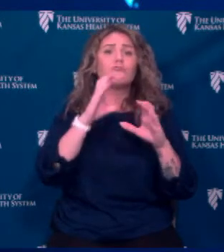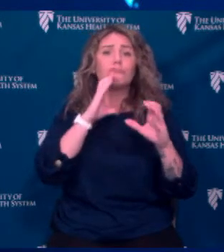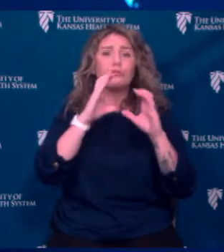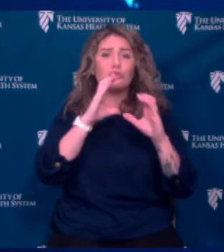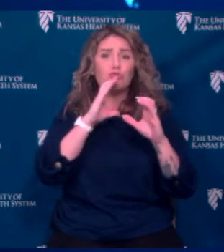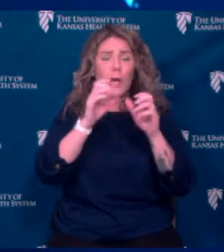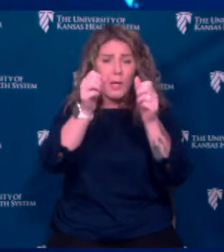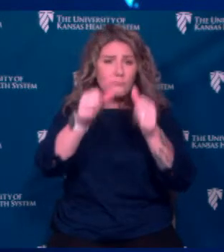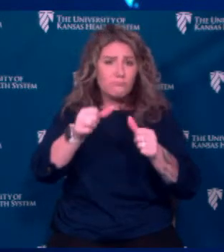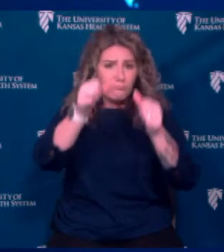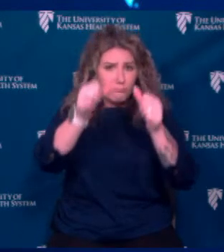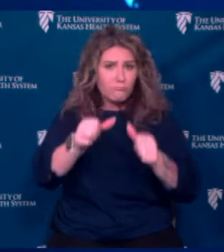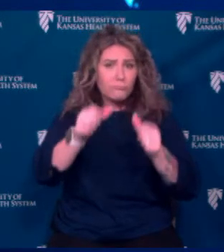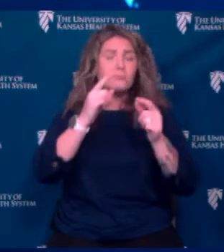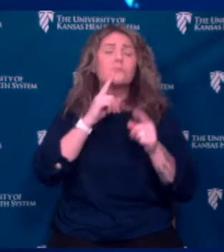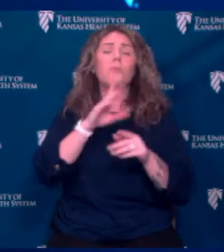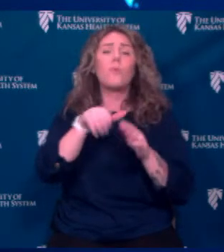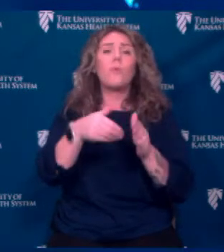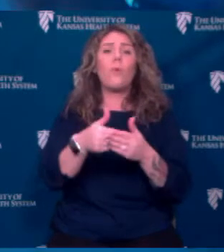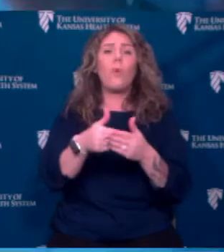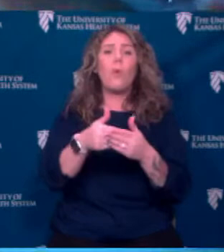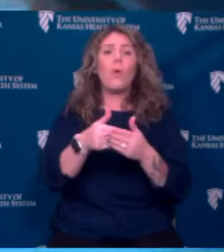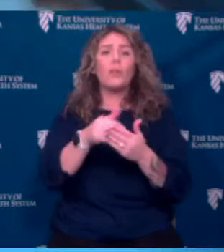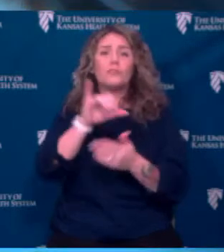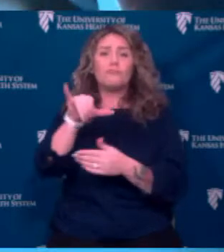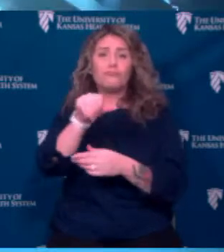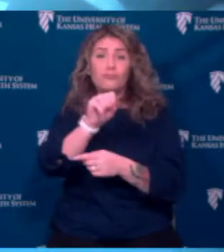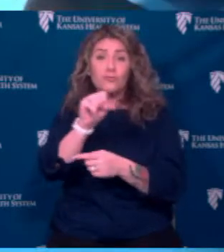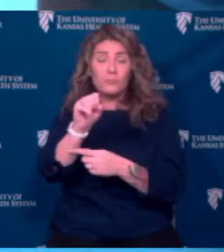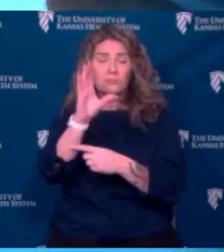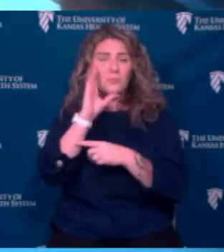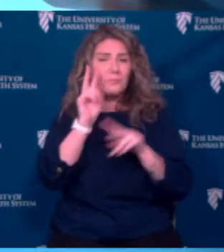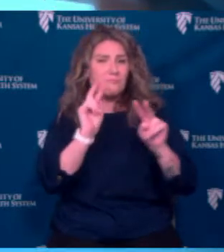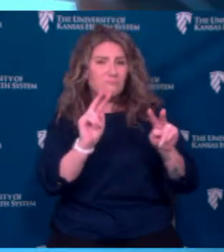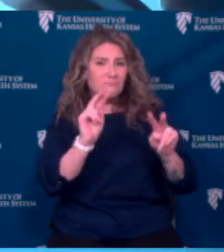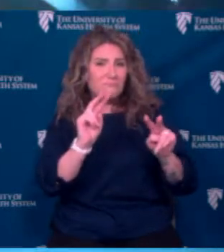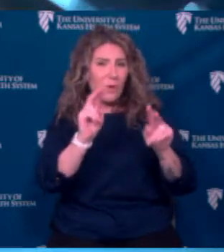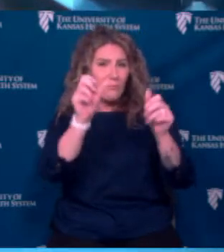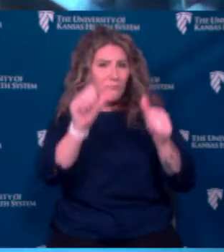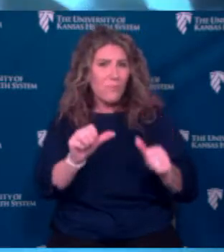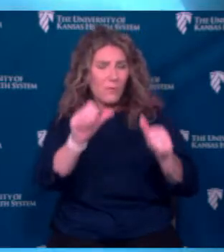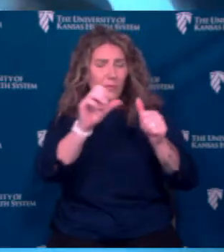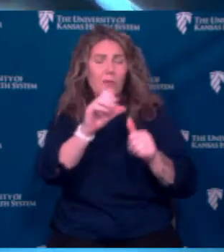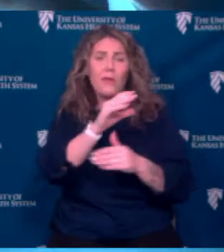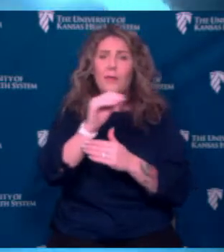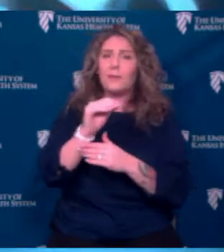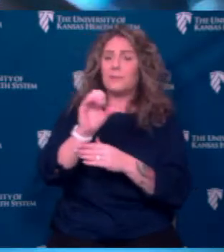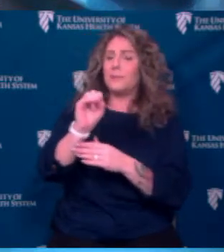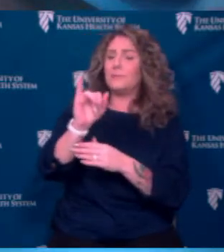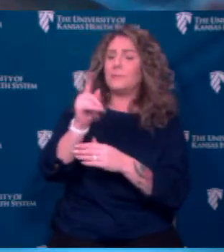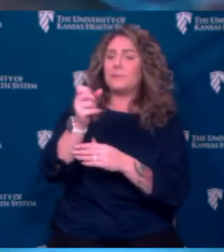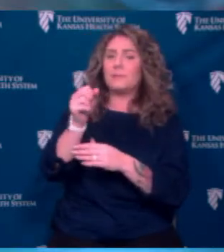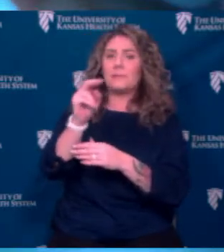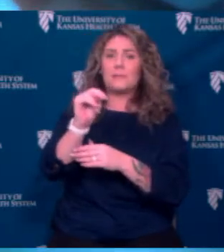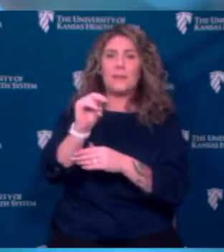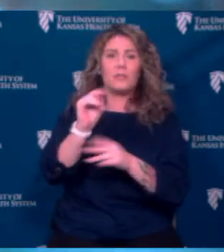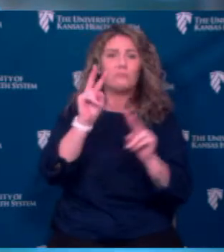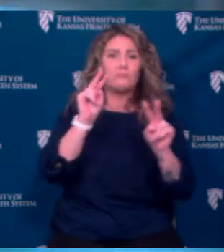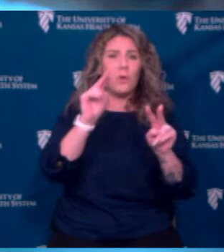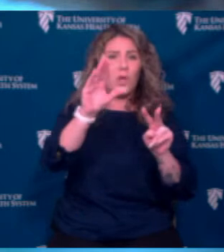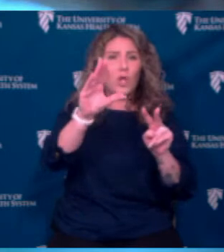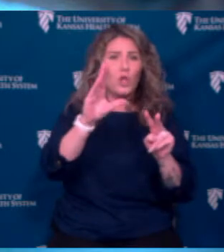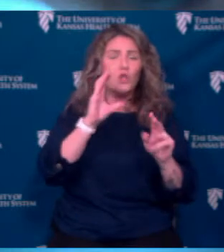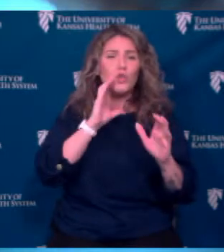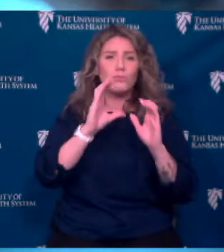be monitoring those feeds for questions, and we've asked the stations who are restreaming this to monitor their chats to share their viewer